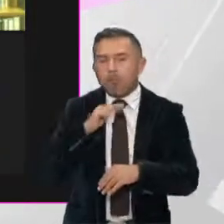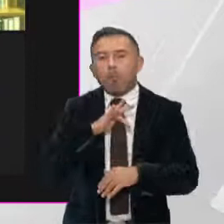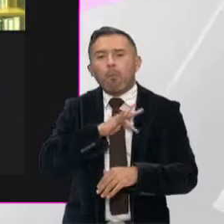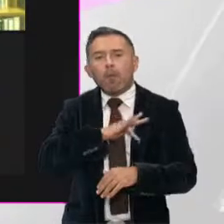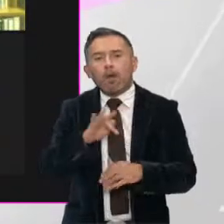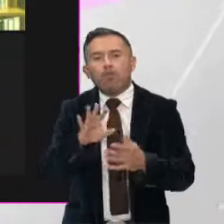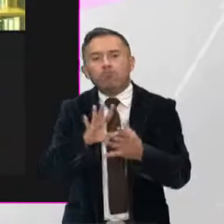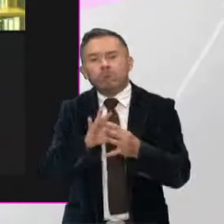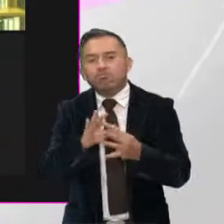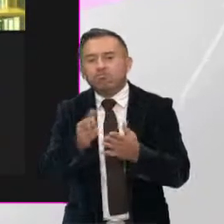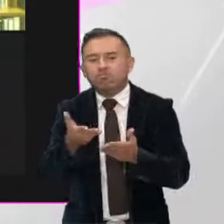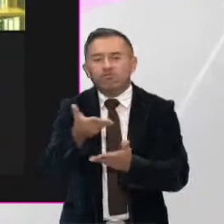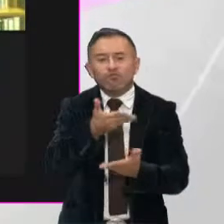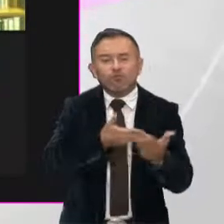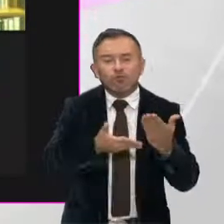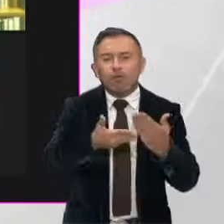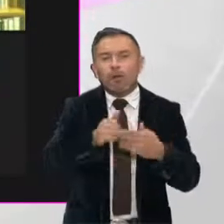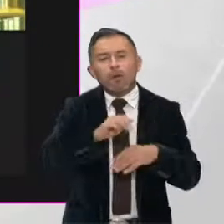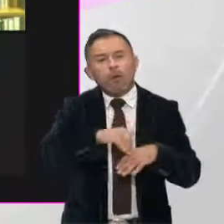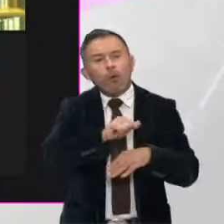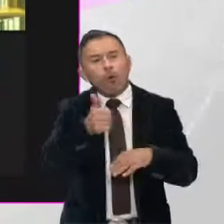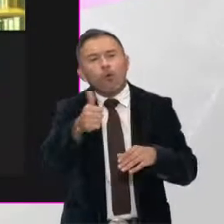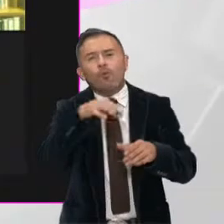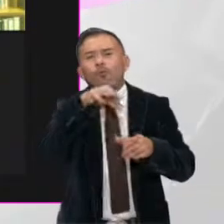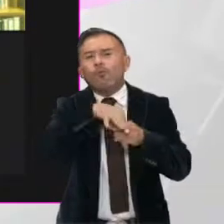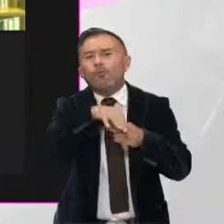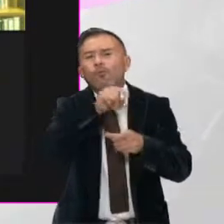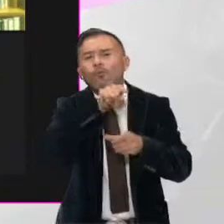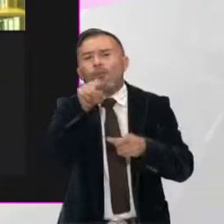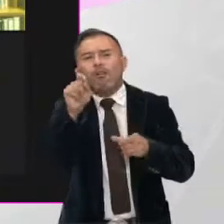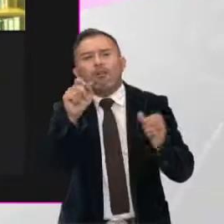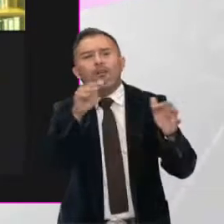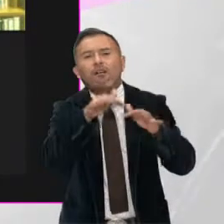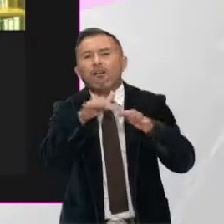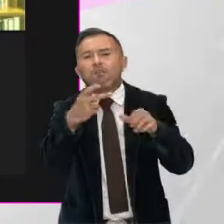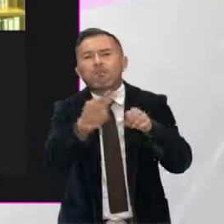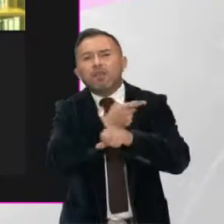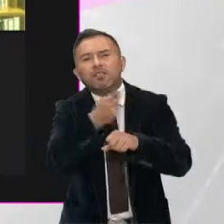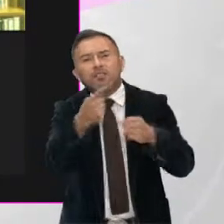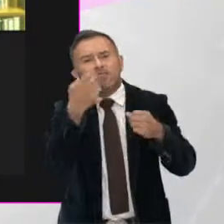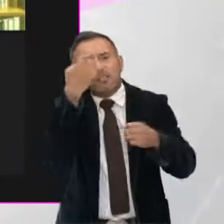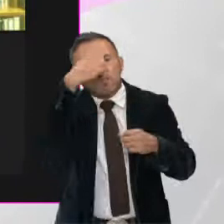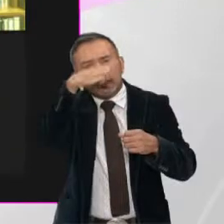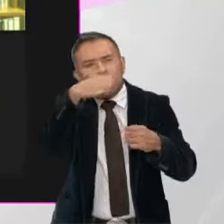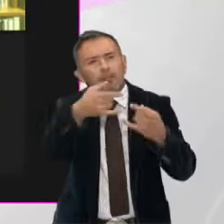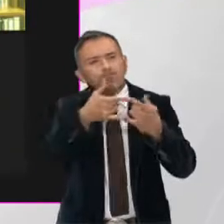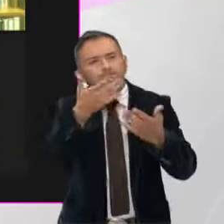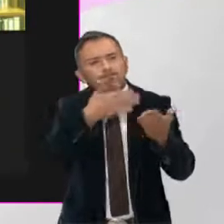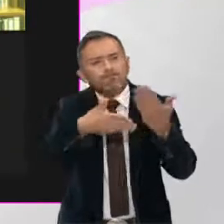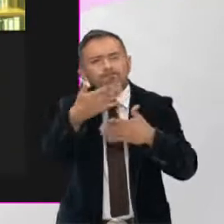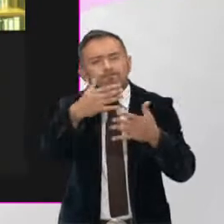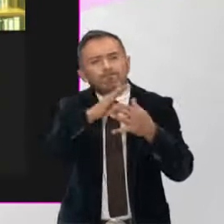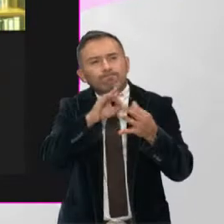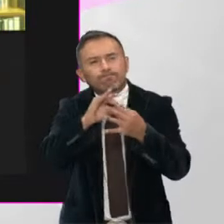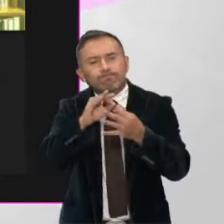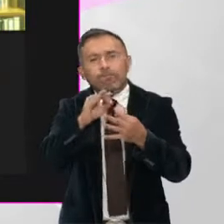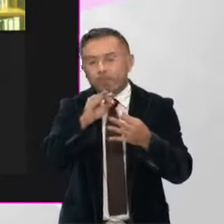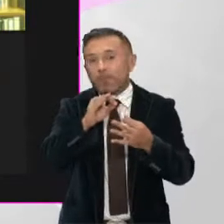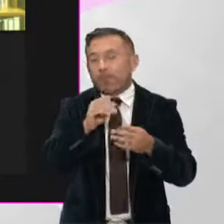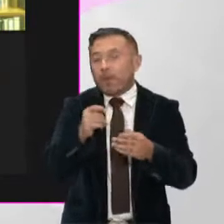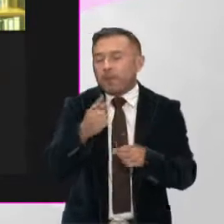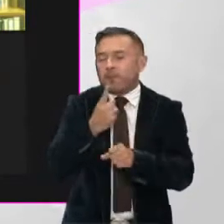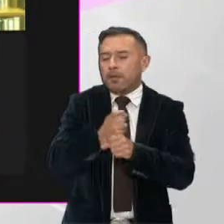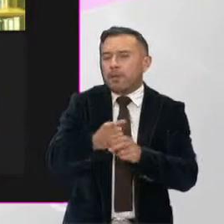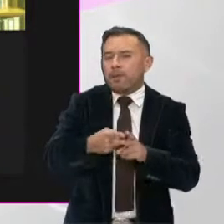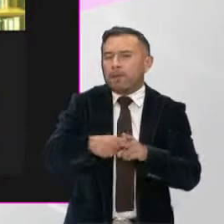all, for the invitation and the possibility of sharing with other world democratic experiences what has happened in Bolivia. What